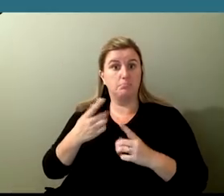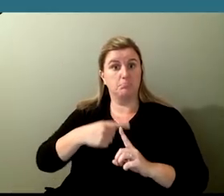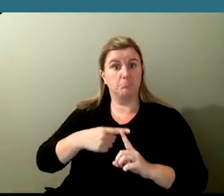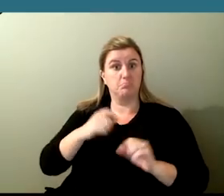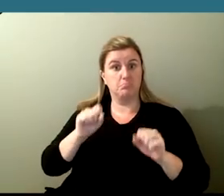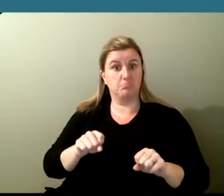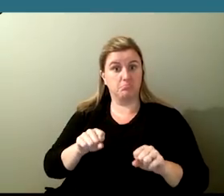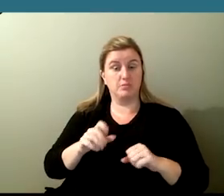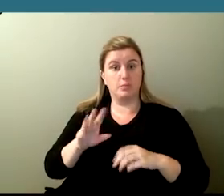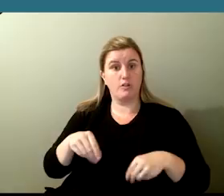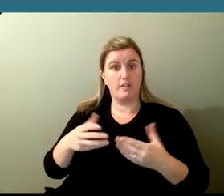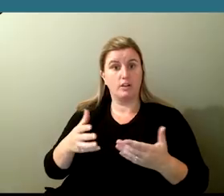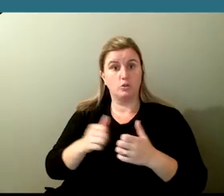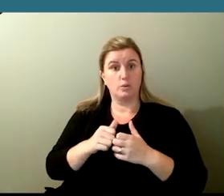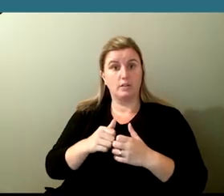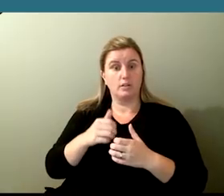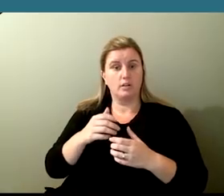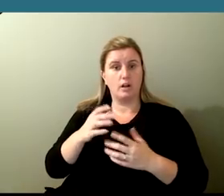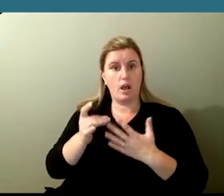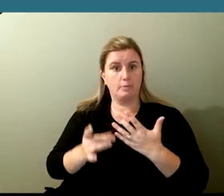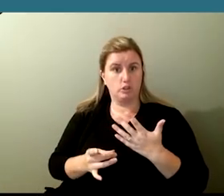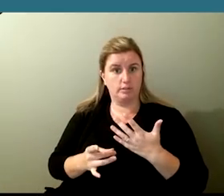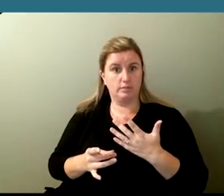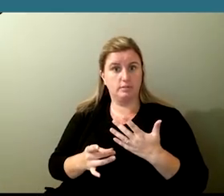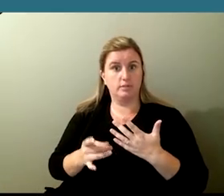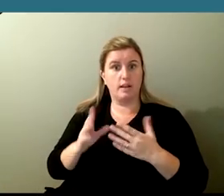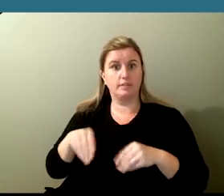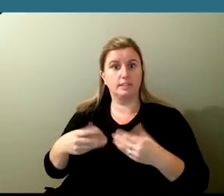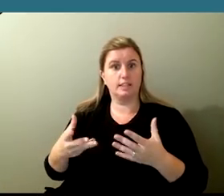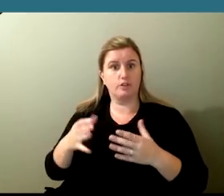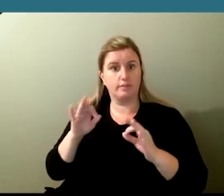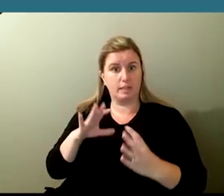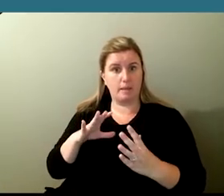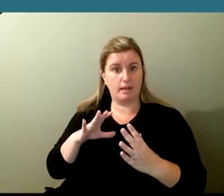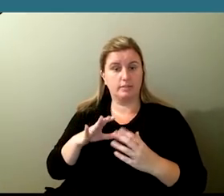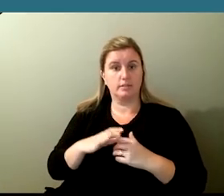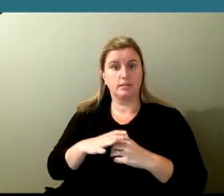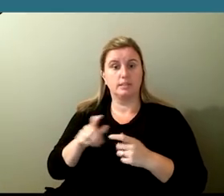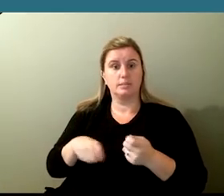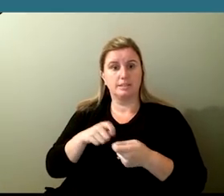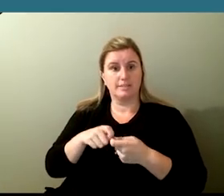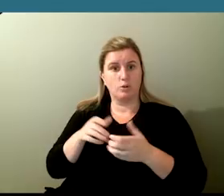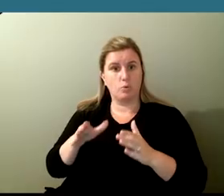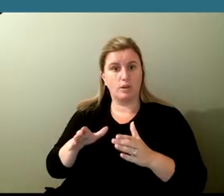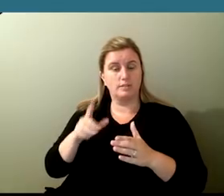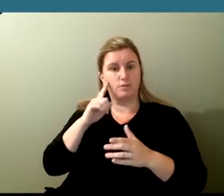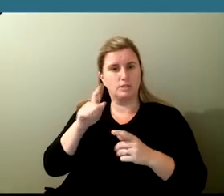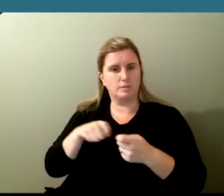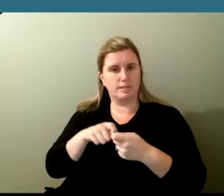it provides us with an option of delivering feedback specific to a specific